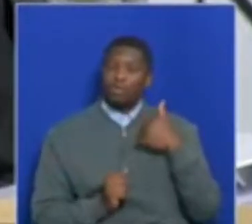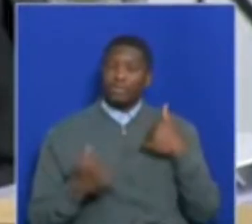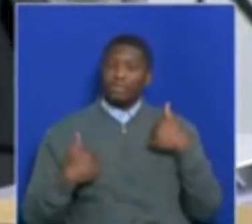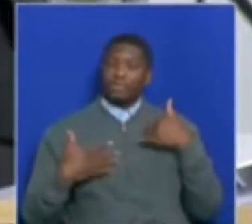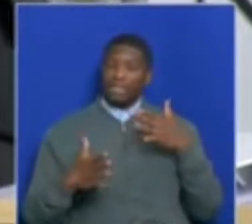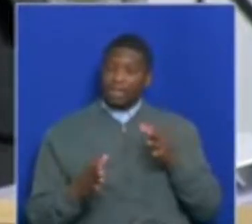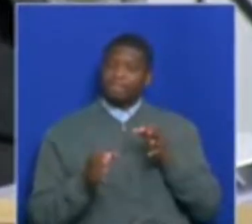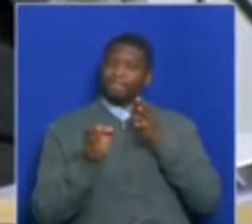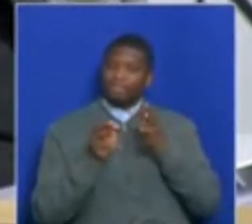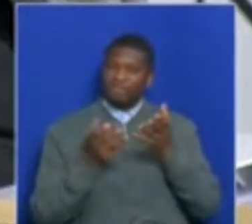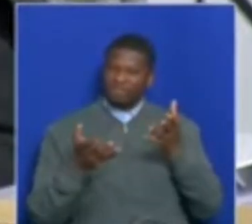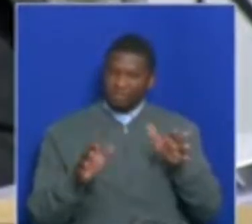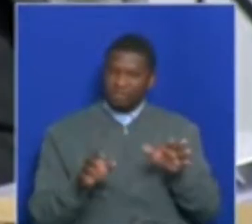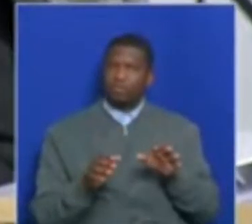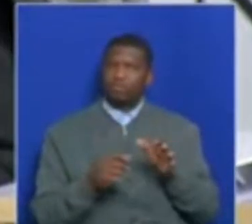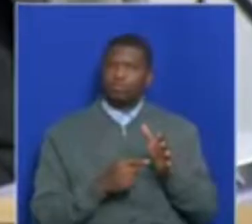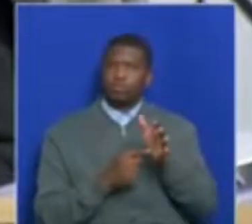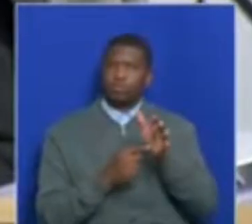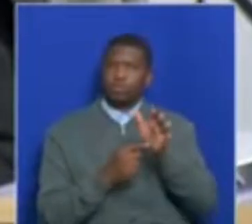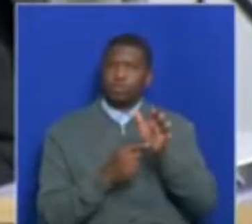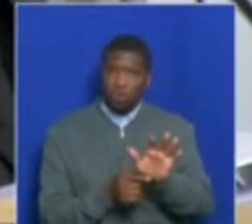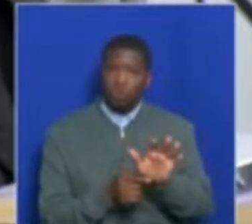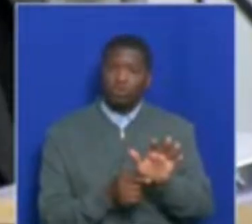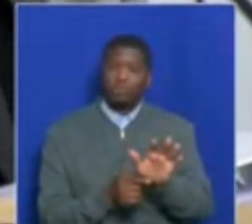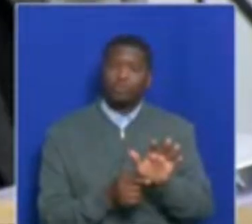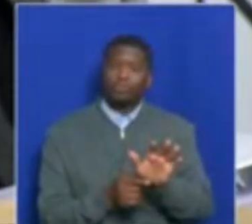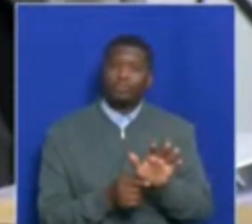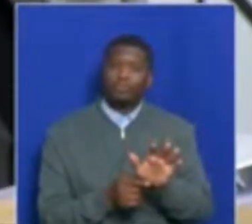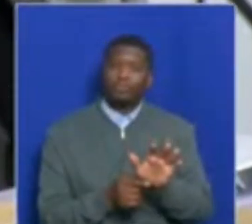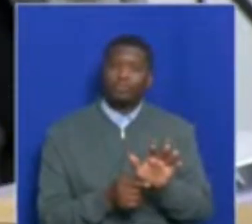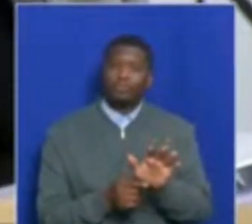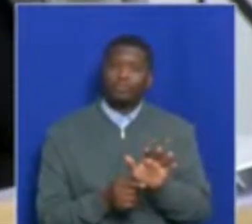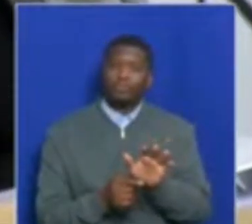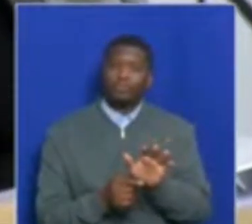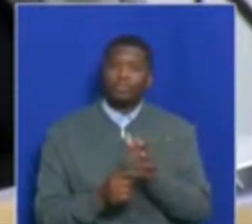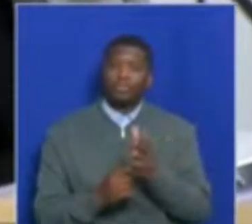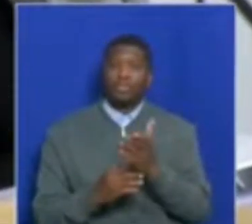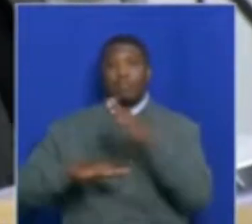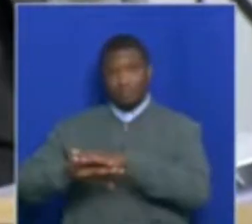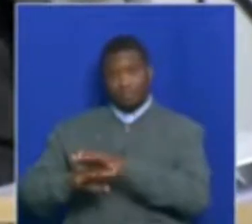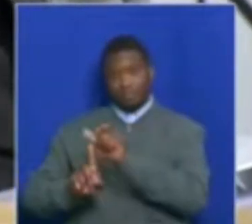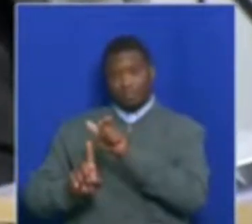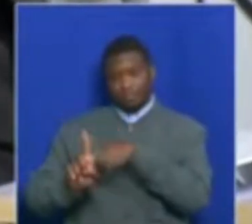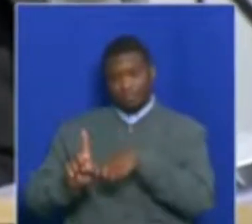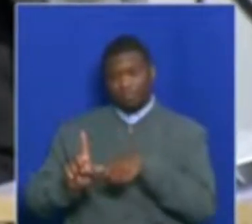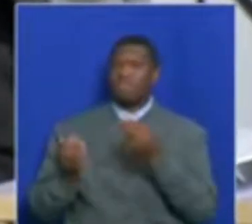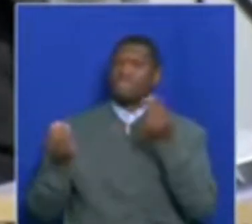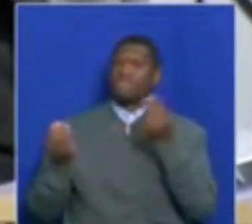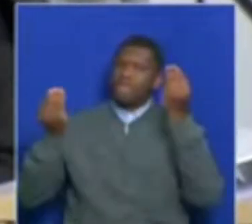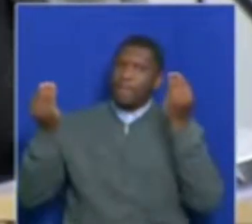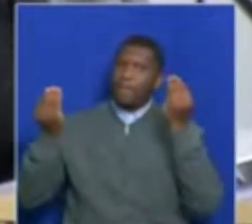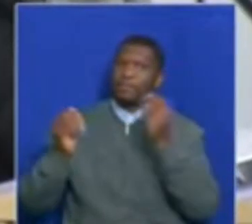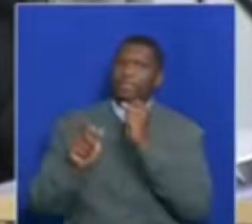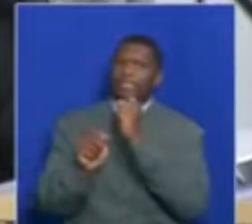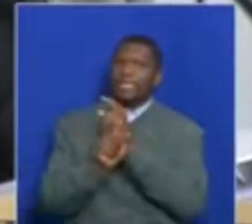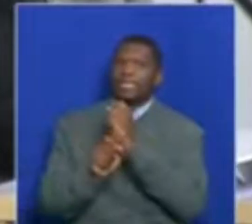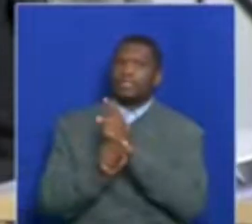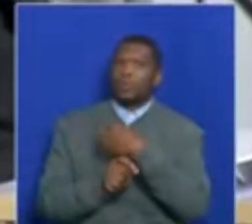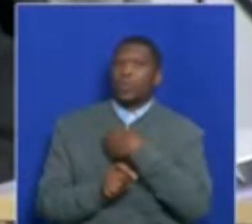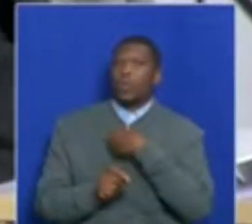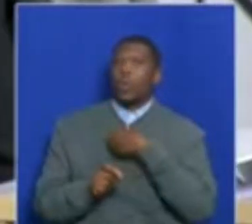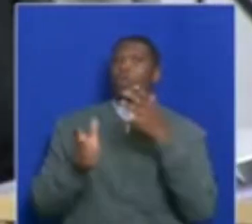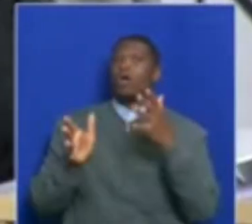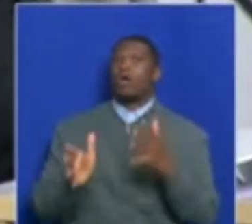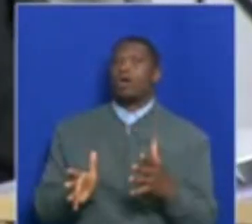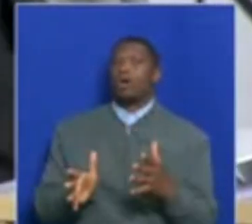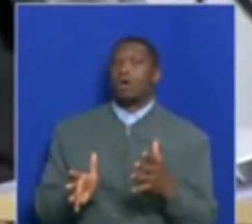that the deceased was a well-known taxi owner. I do apologize